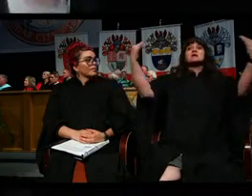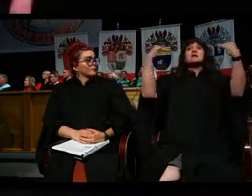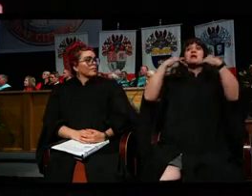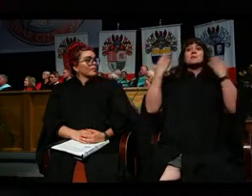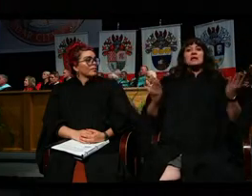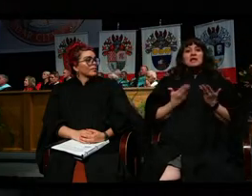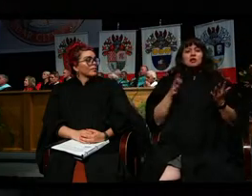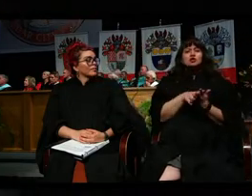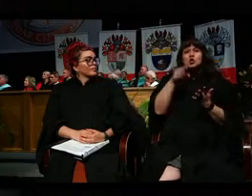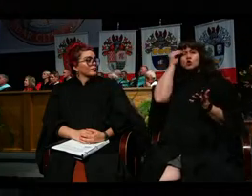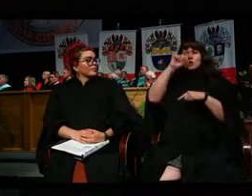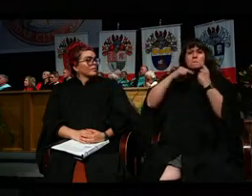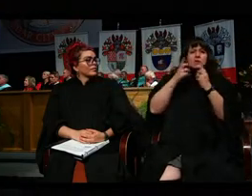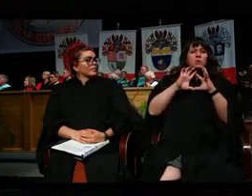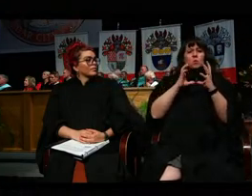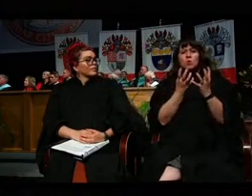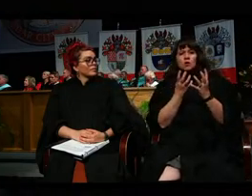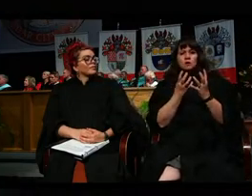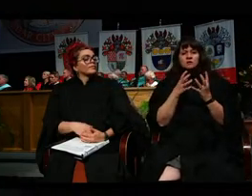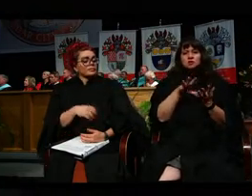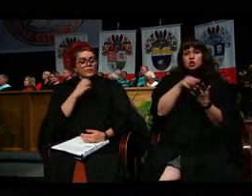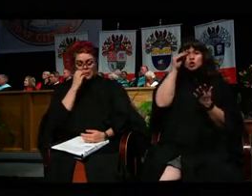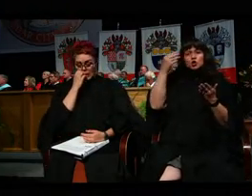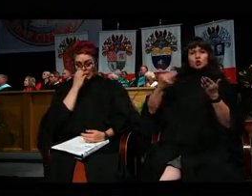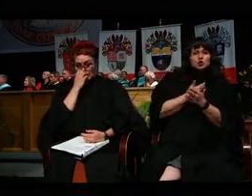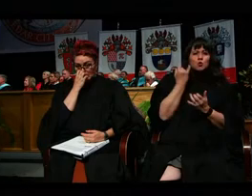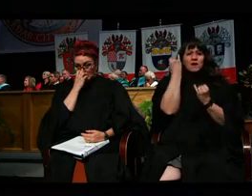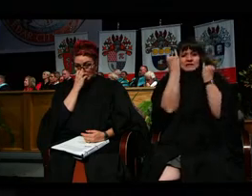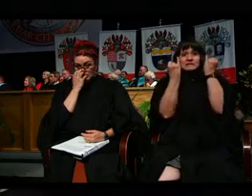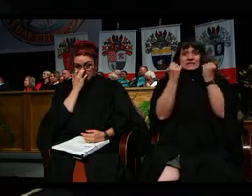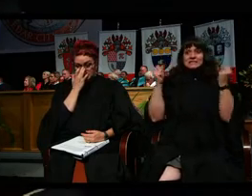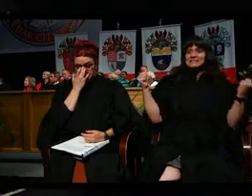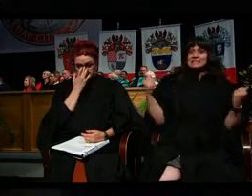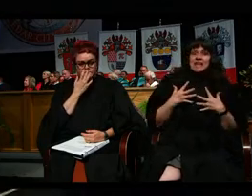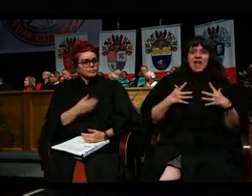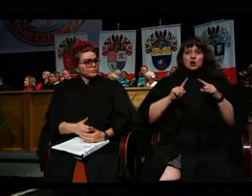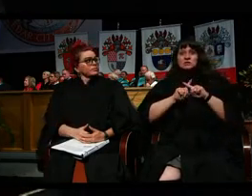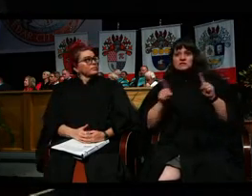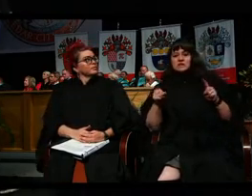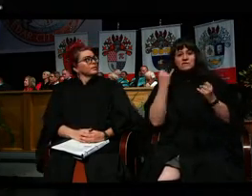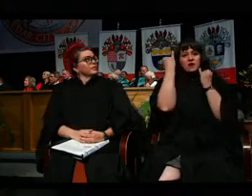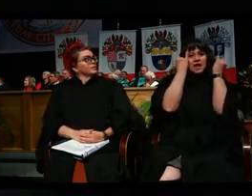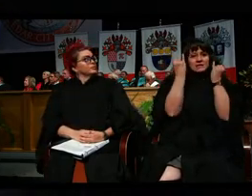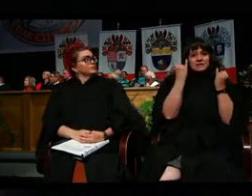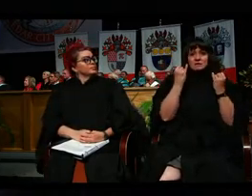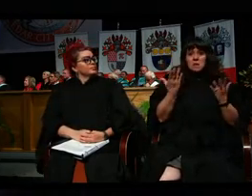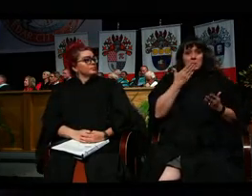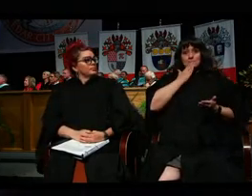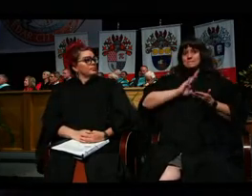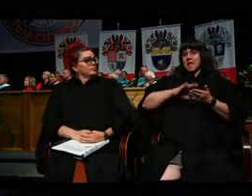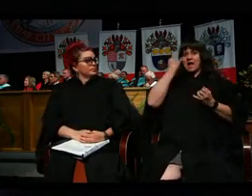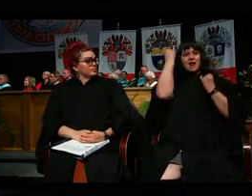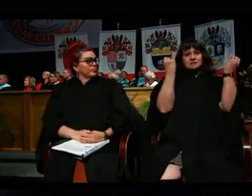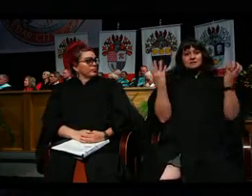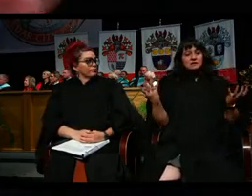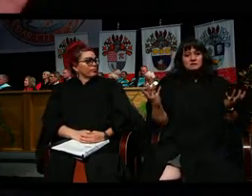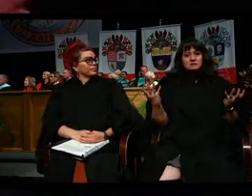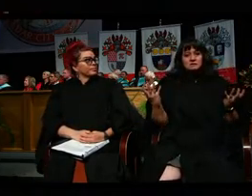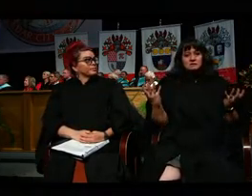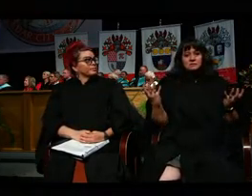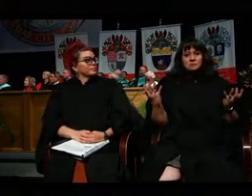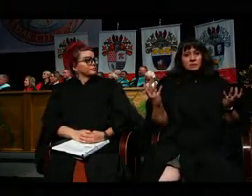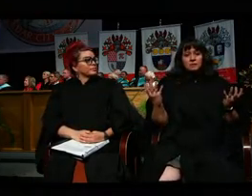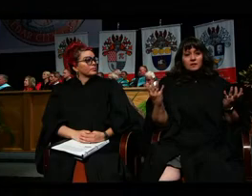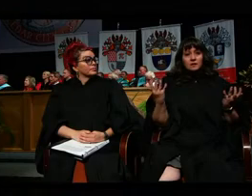about the world, to learn about new ideas, scary ideas, different ideas, ideas that are bad, and ideas